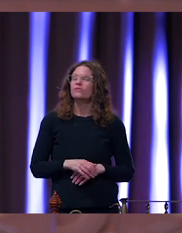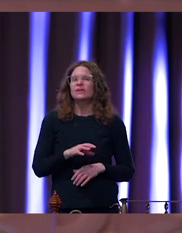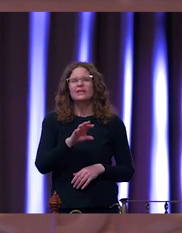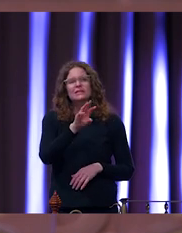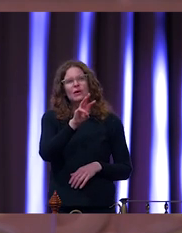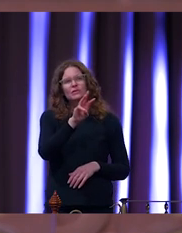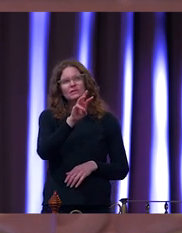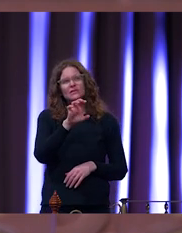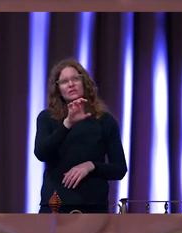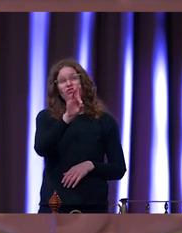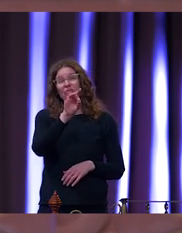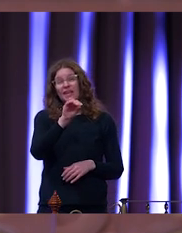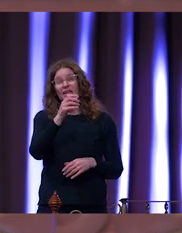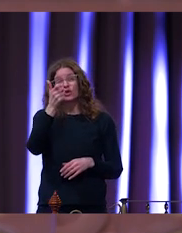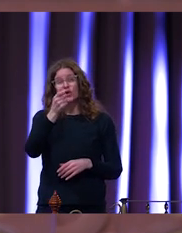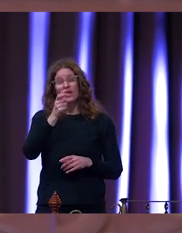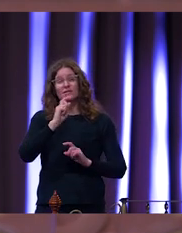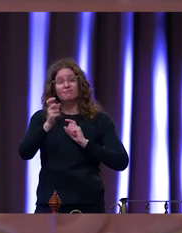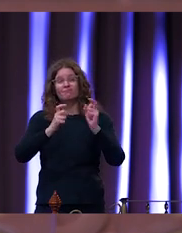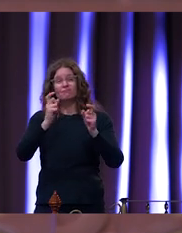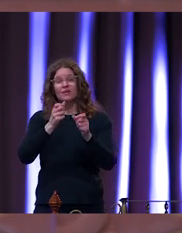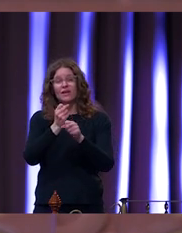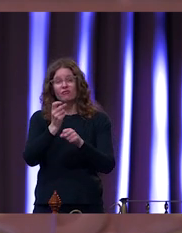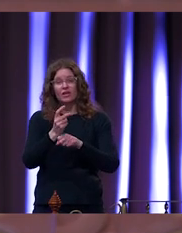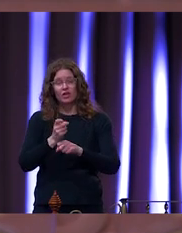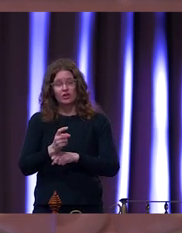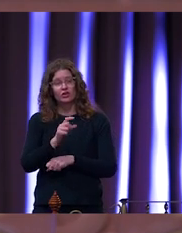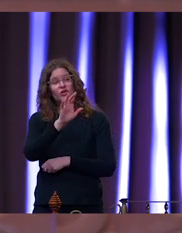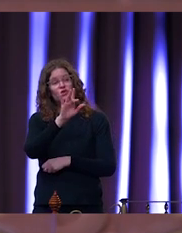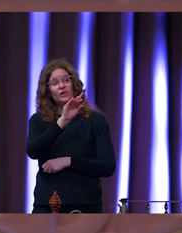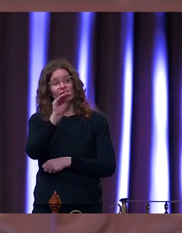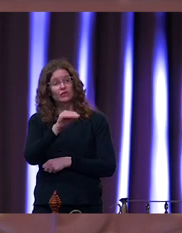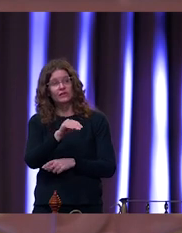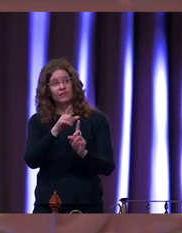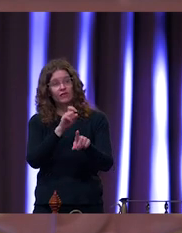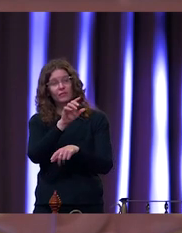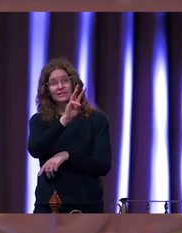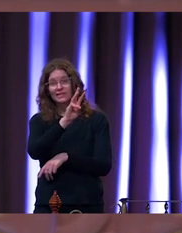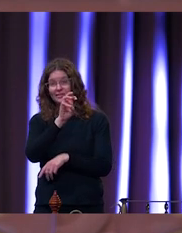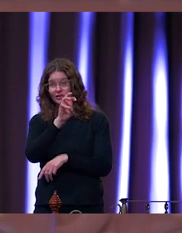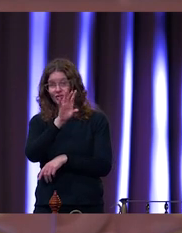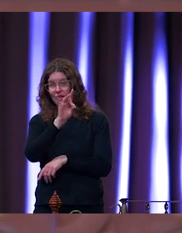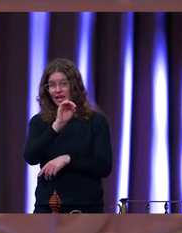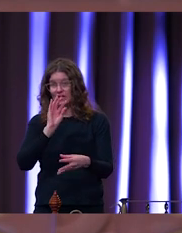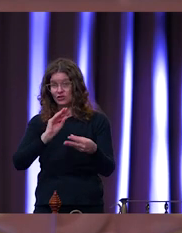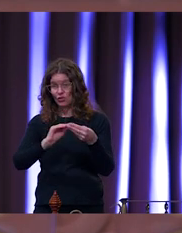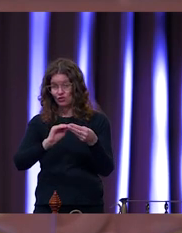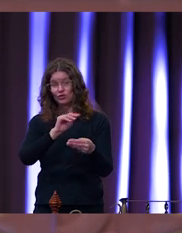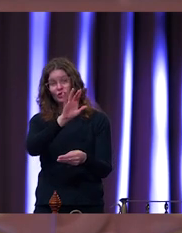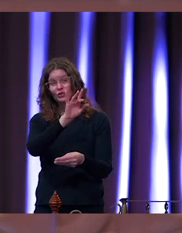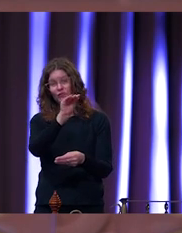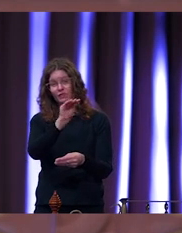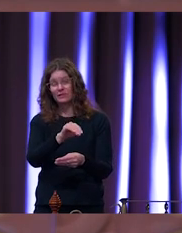year. That was last year. 25% of that 680 grants were people that had never